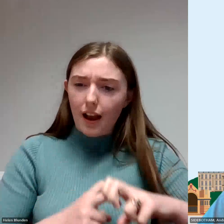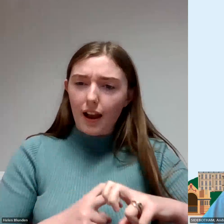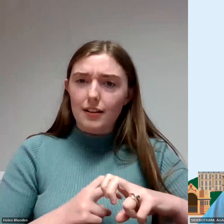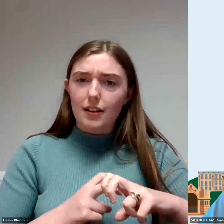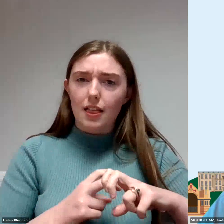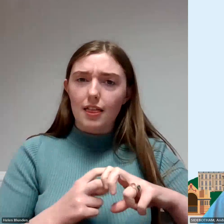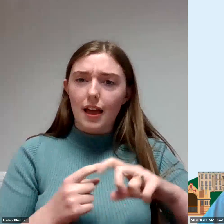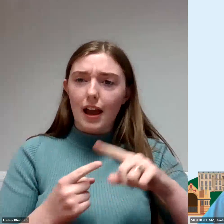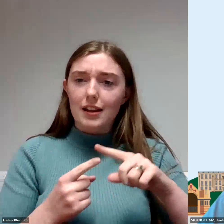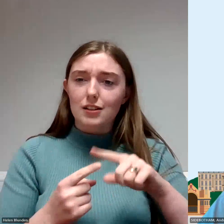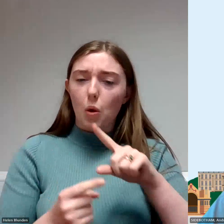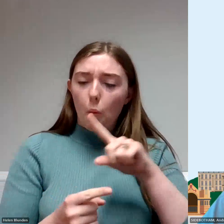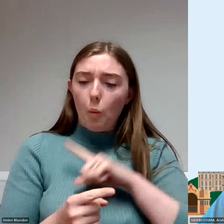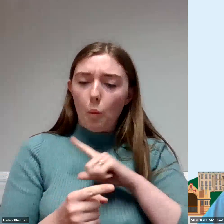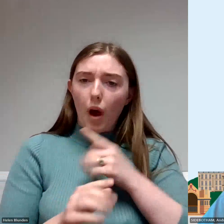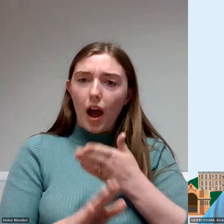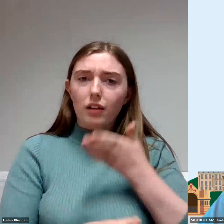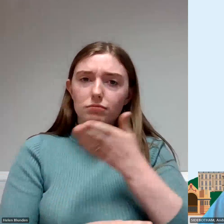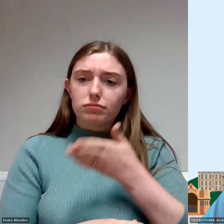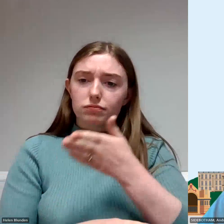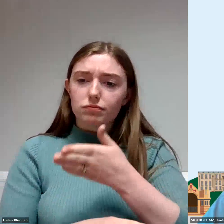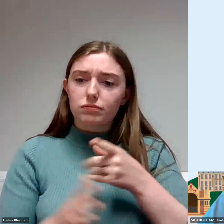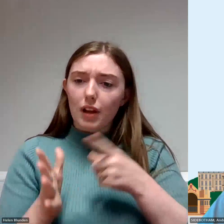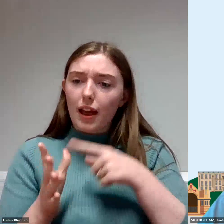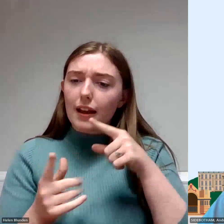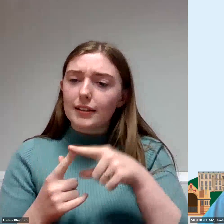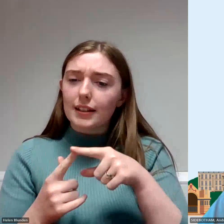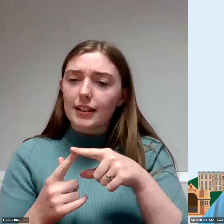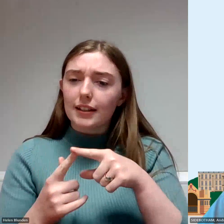people attend A&E when clearly